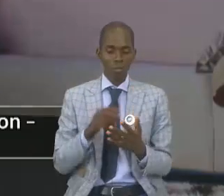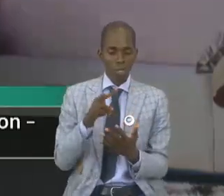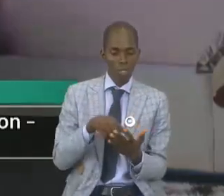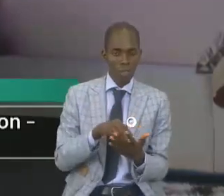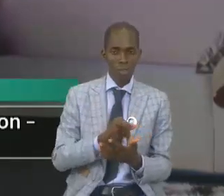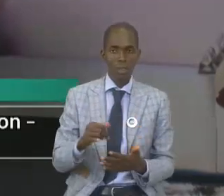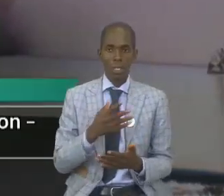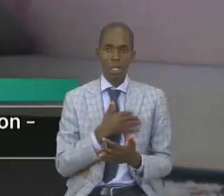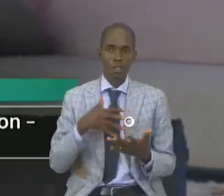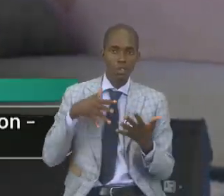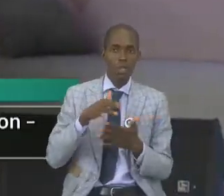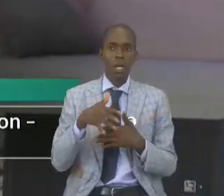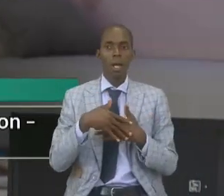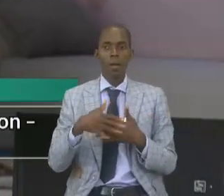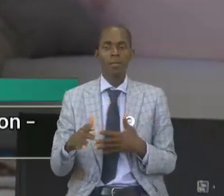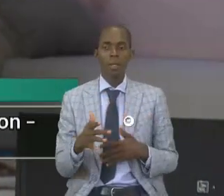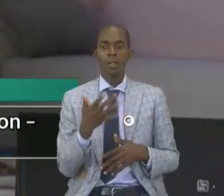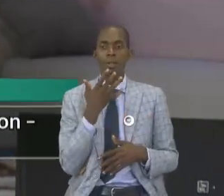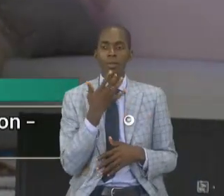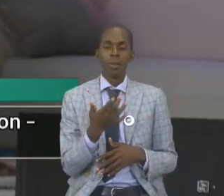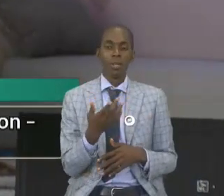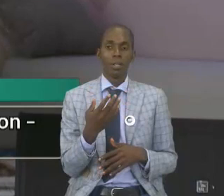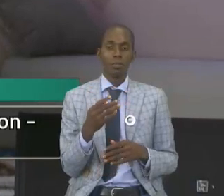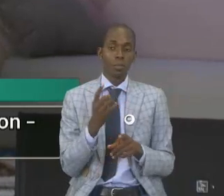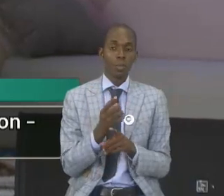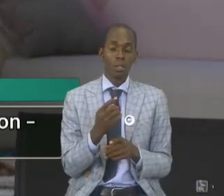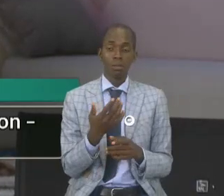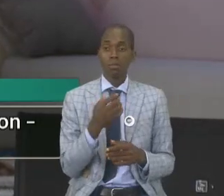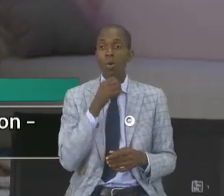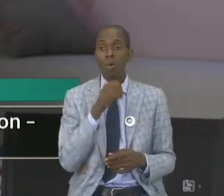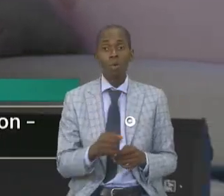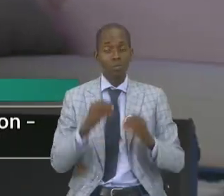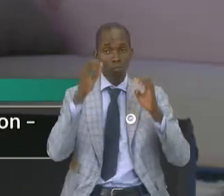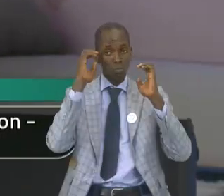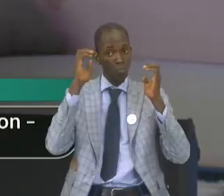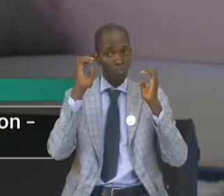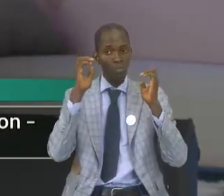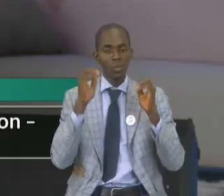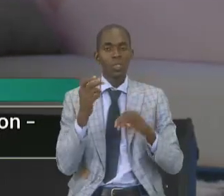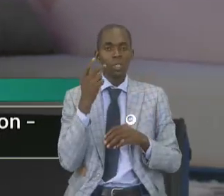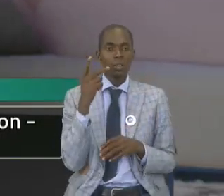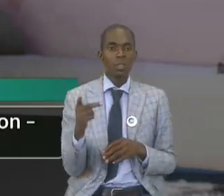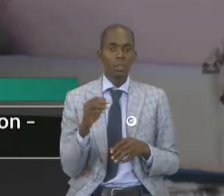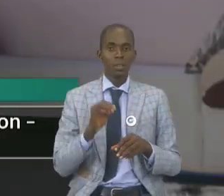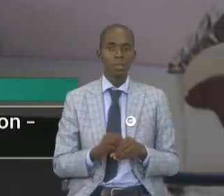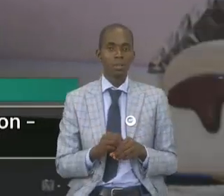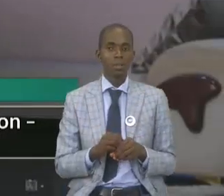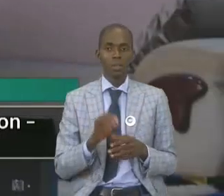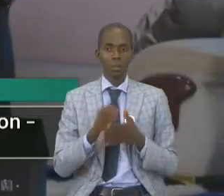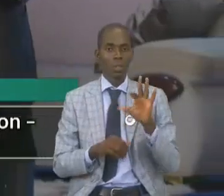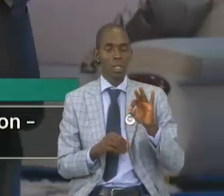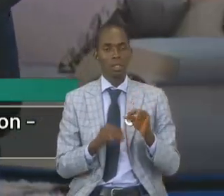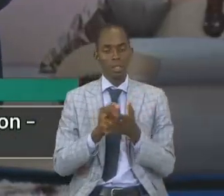studying after formal education. I told you that already. That's in chapter 9. He kept on reading. He kept